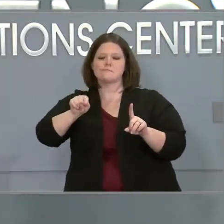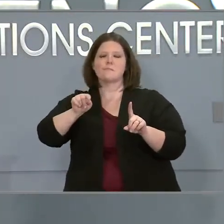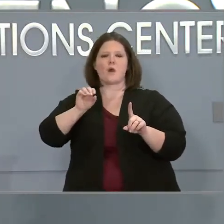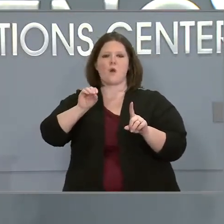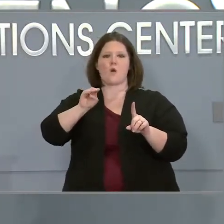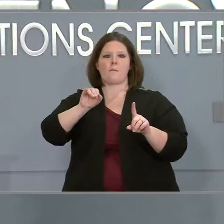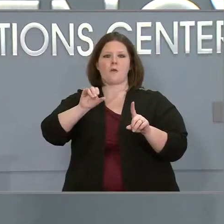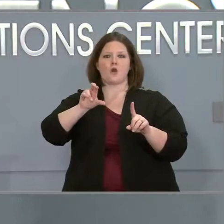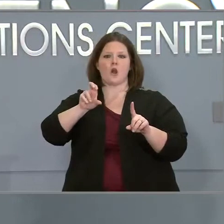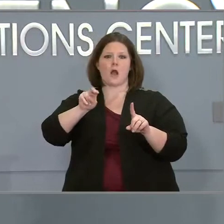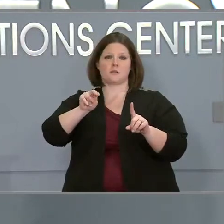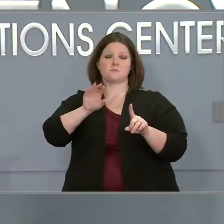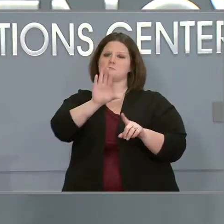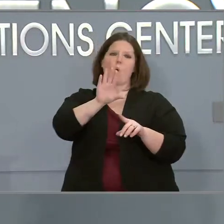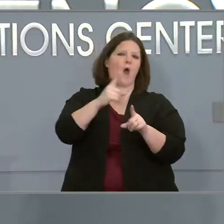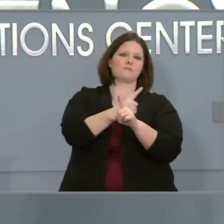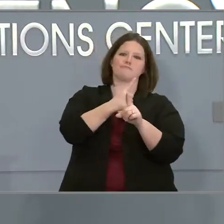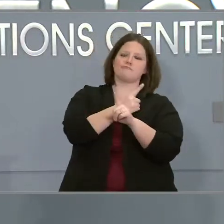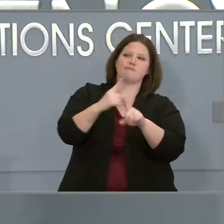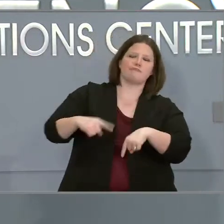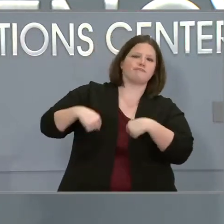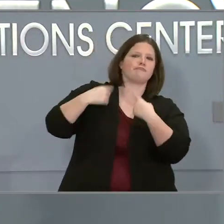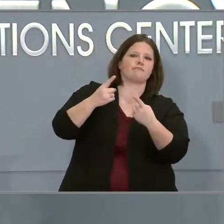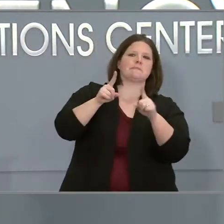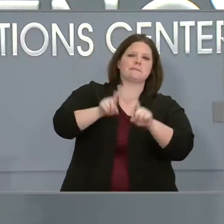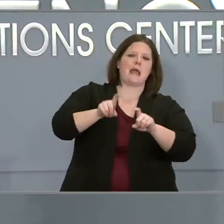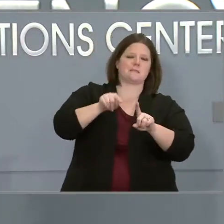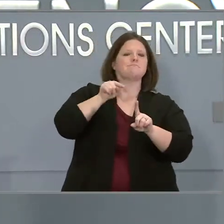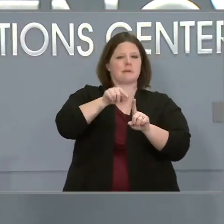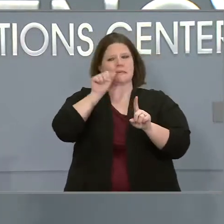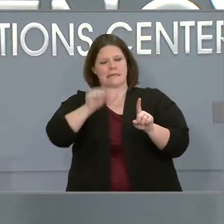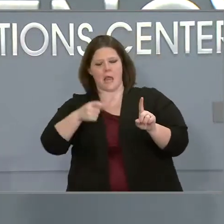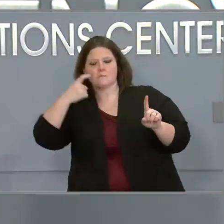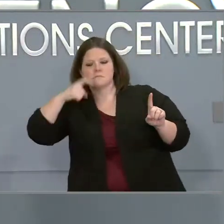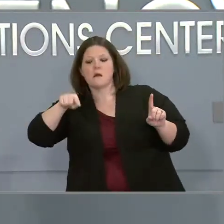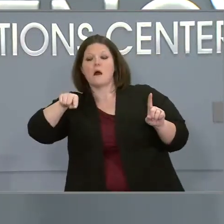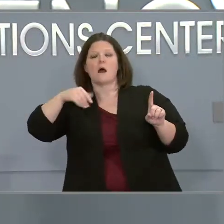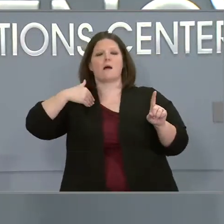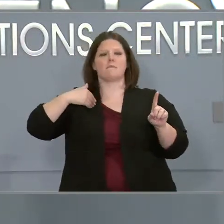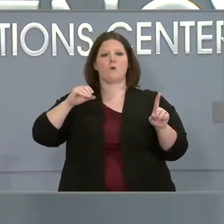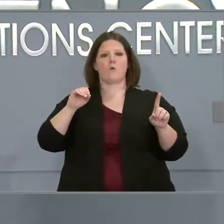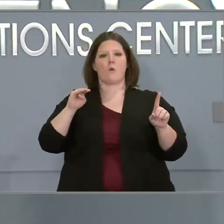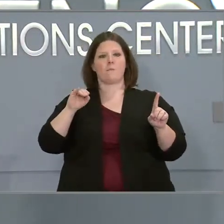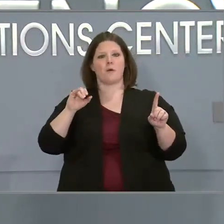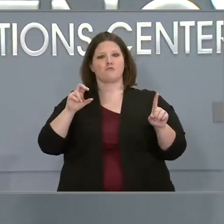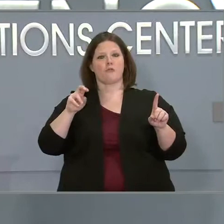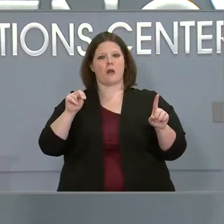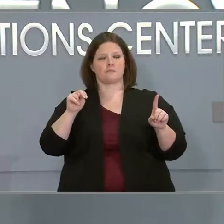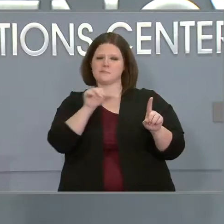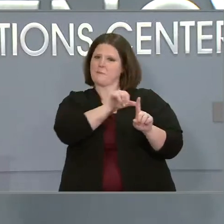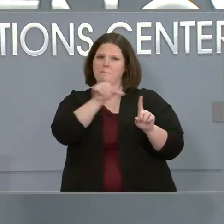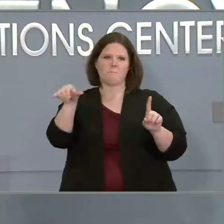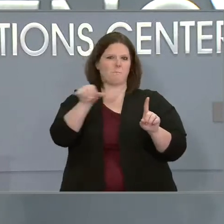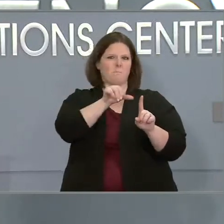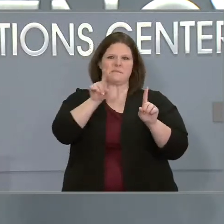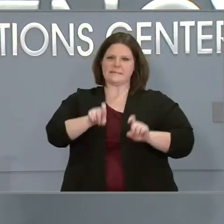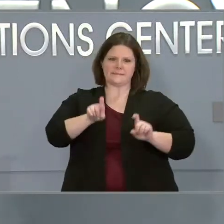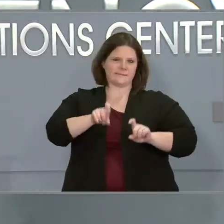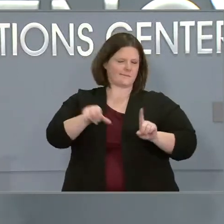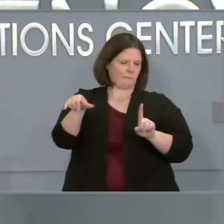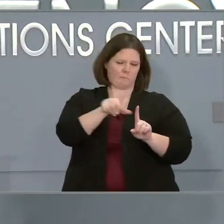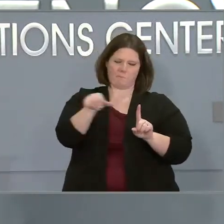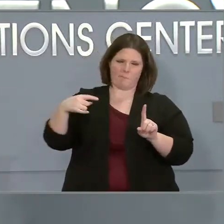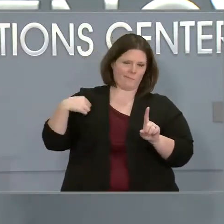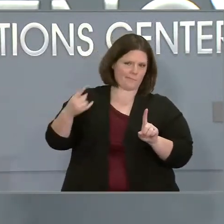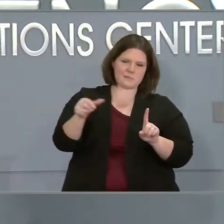that everyone has been getting at many locations across North Carolina, that is the same test that would pick up this